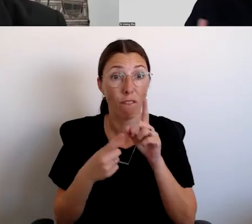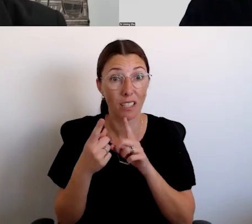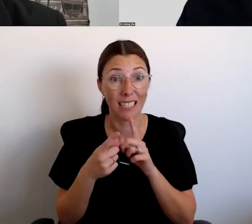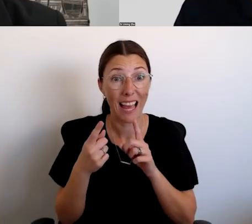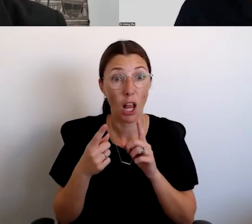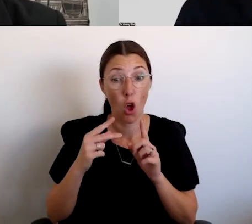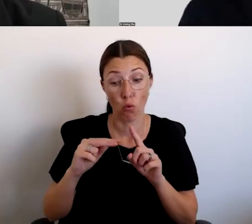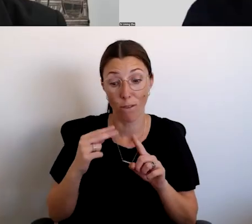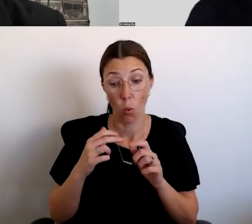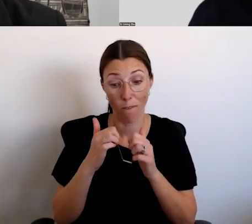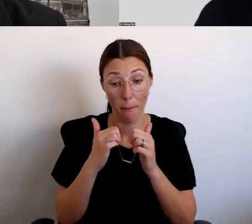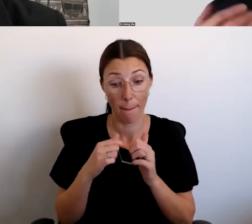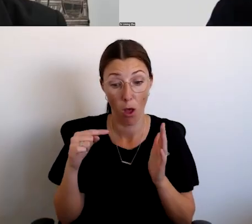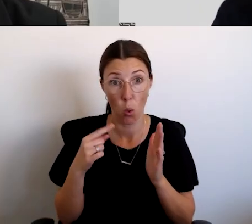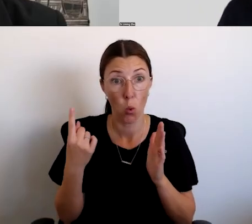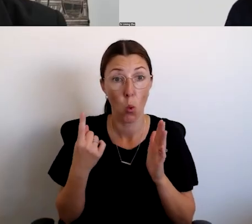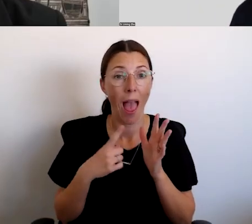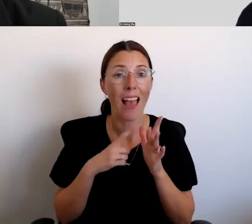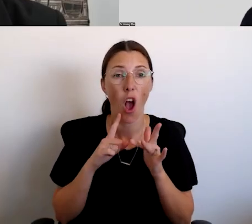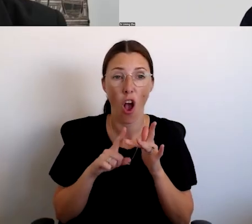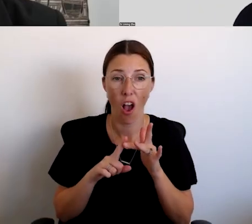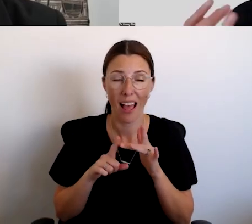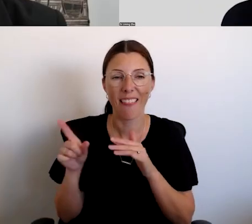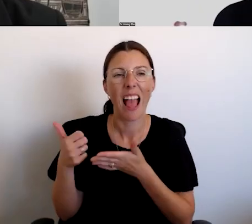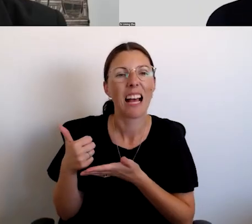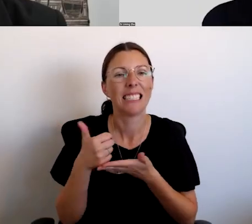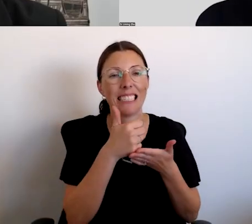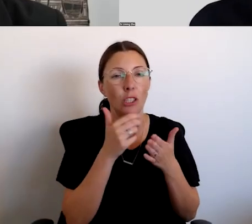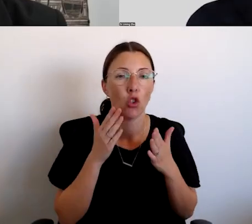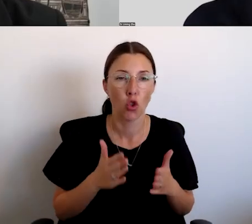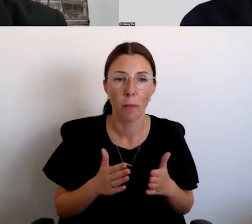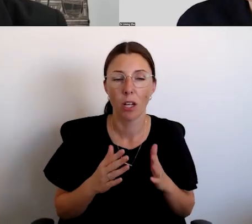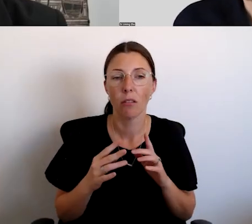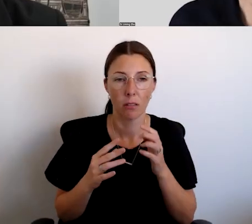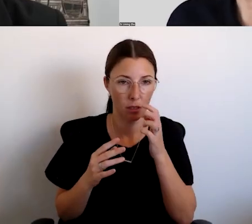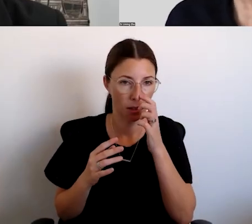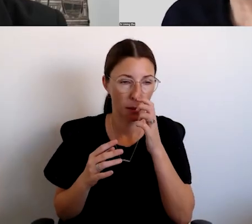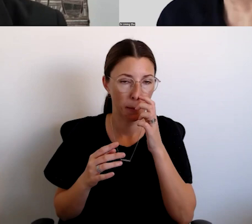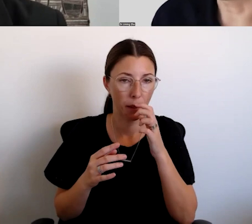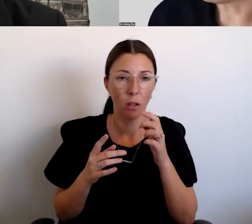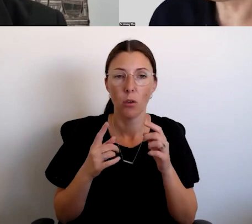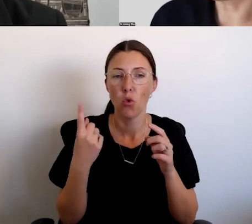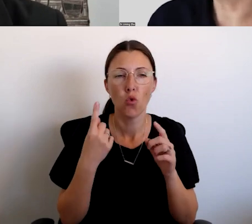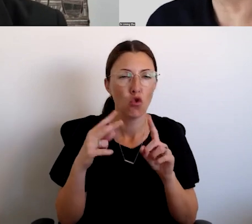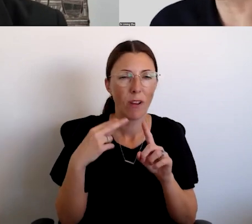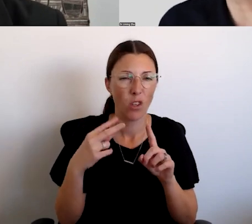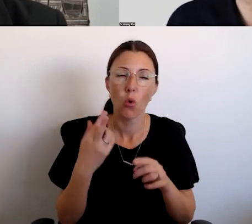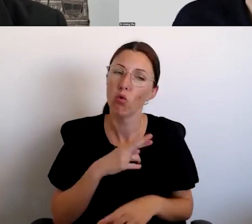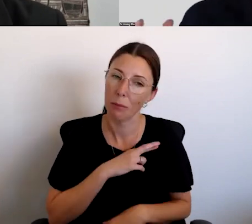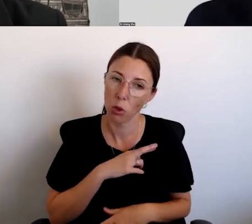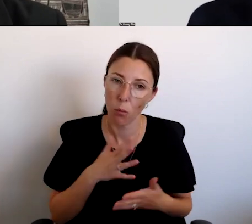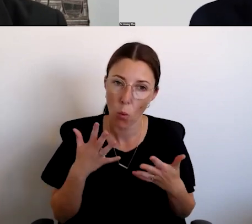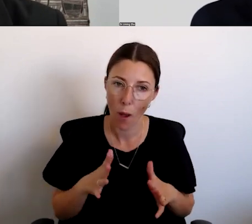way, they compare with human reviewers, they assist human reviewers, certainly in a very responsible way. But you can imagine in times in a lot